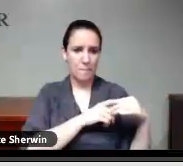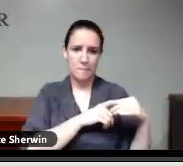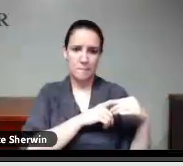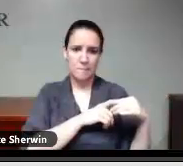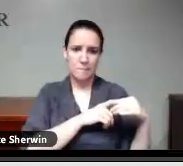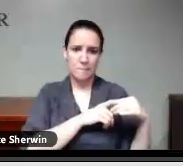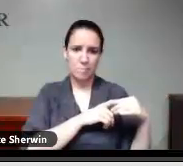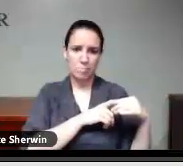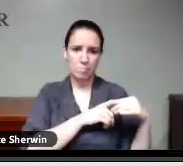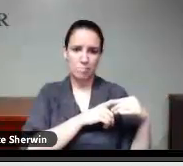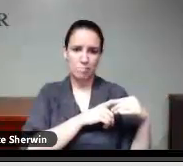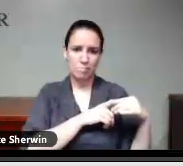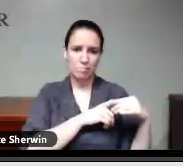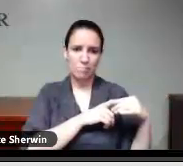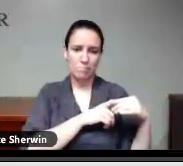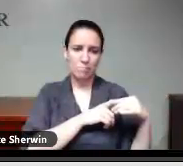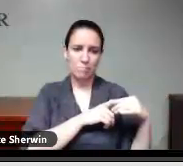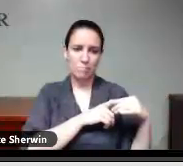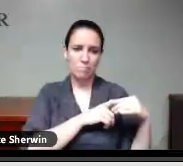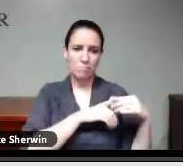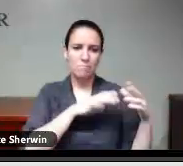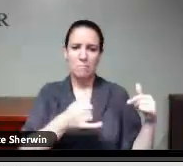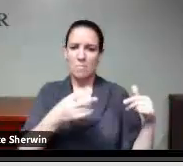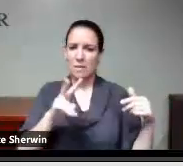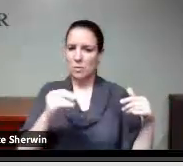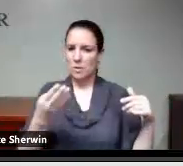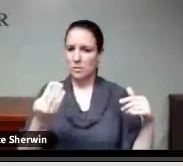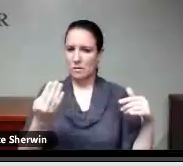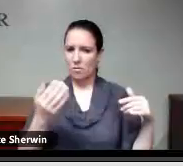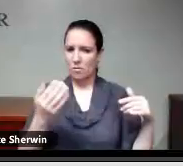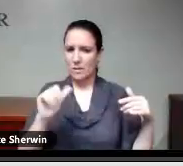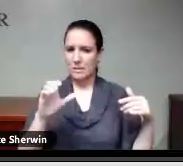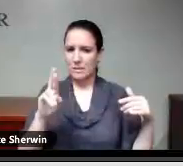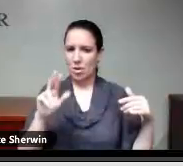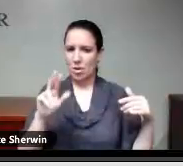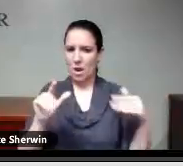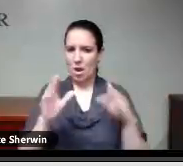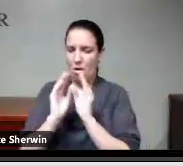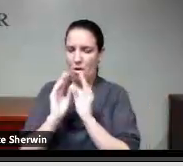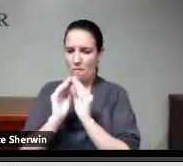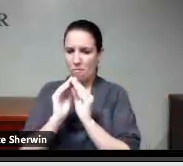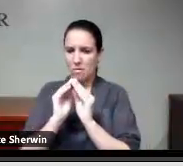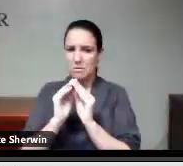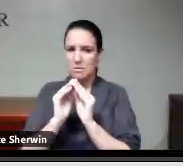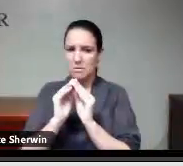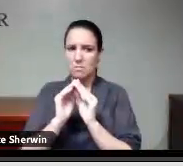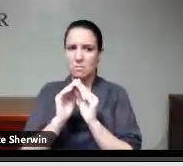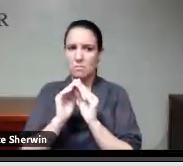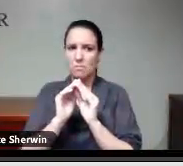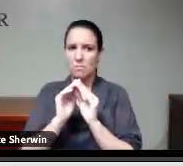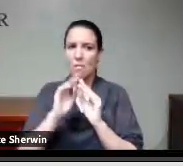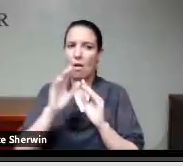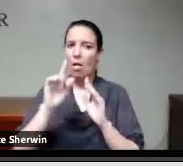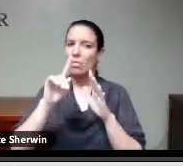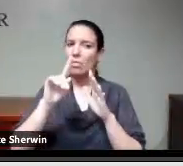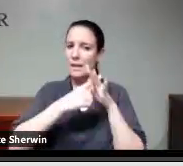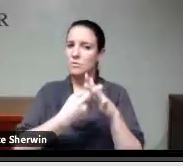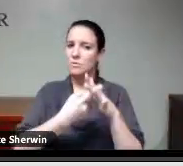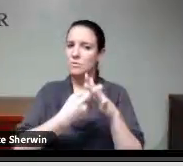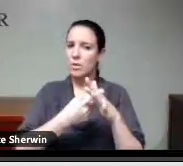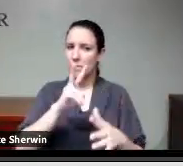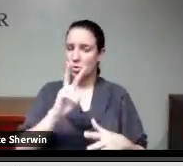was shared at the ACRL conference in 2014. So what they found, they initially piloted this in 2000.